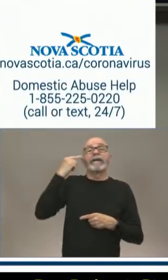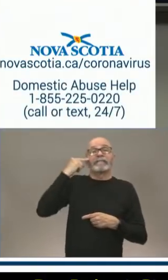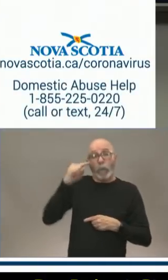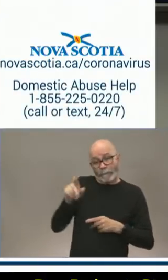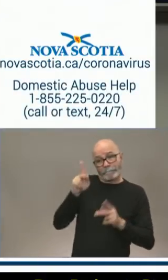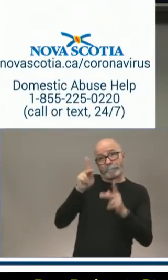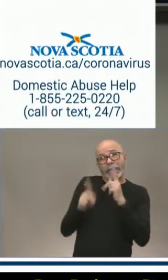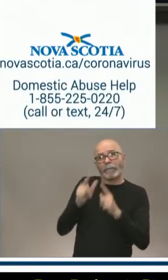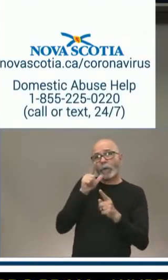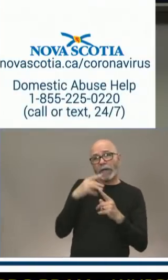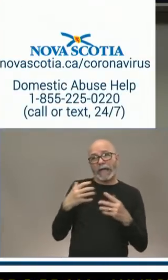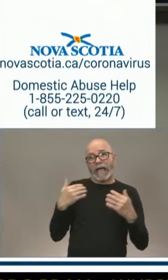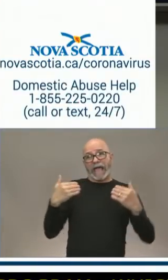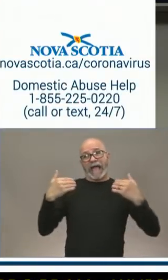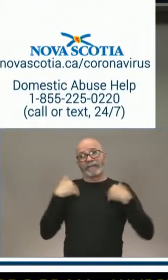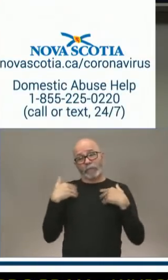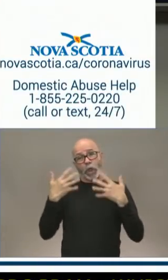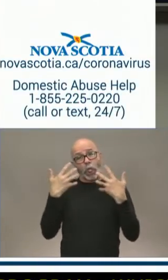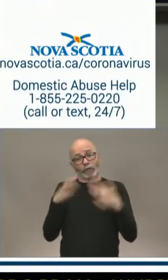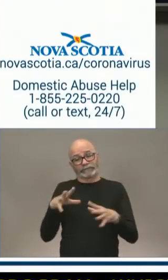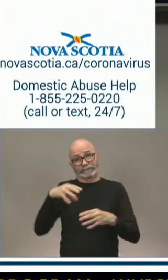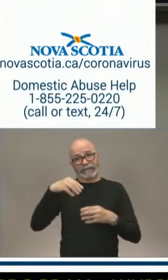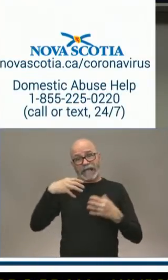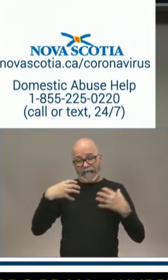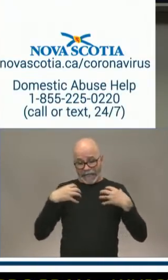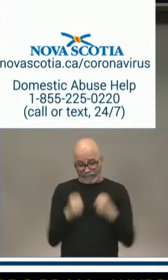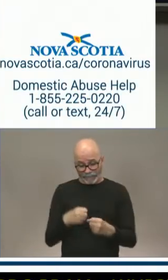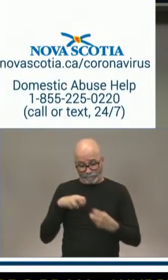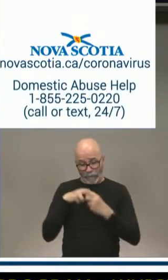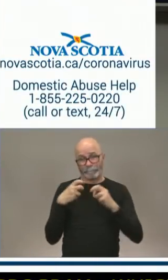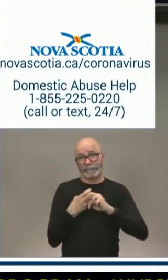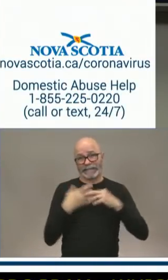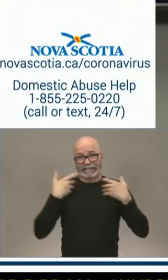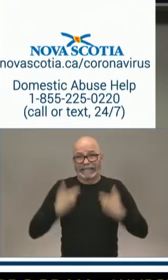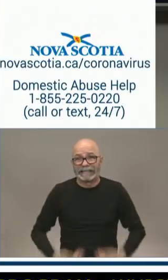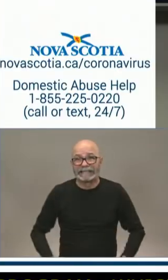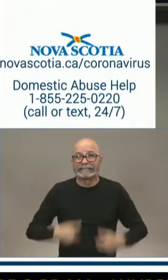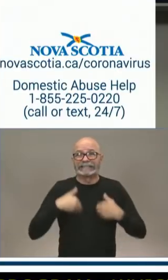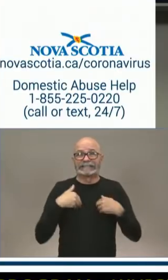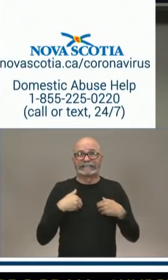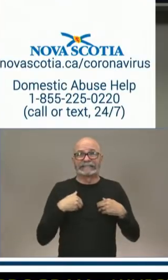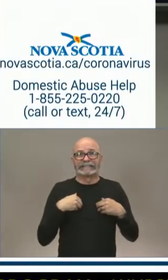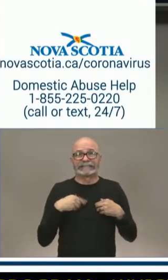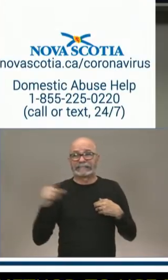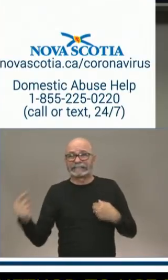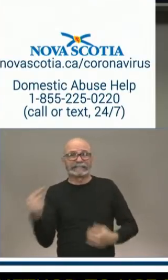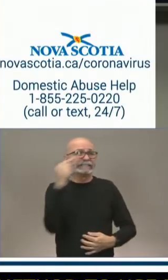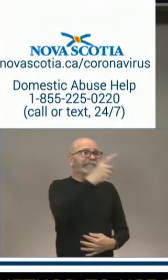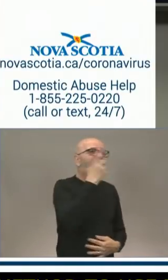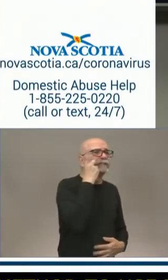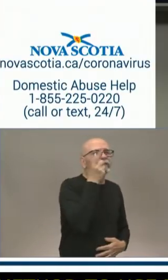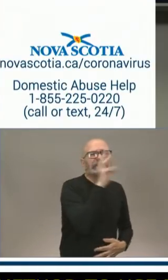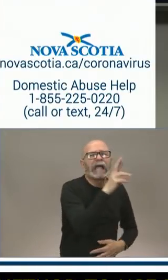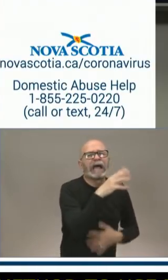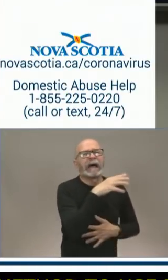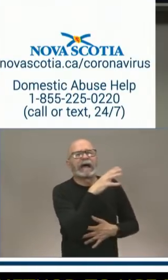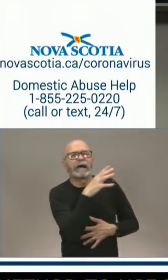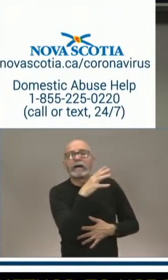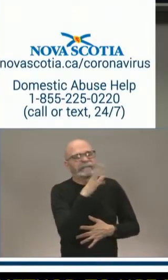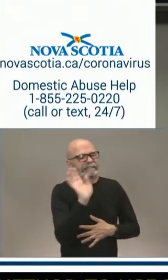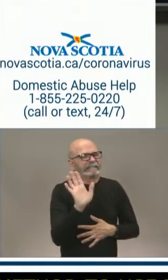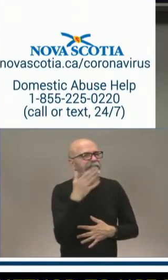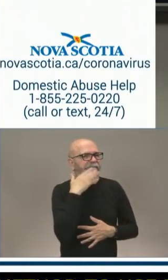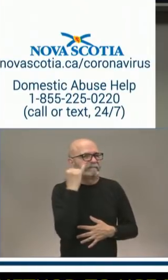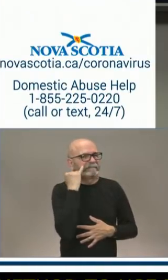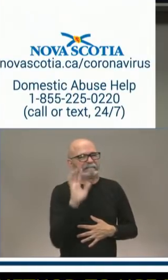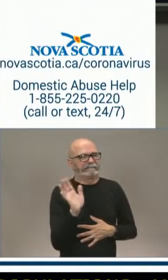maybe getting them to go to a doctor's office may not be a good solution. So we'll figure out the delivery method when we